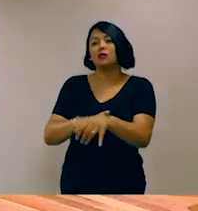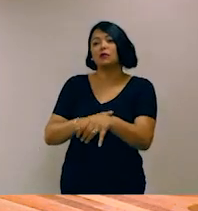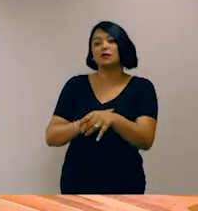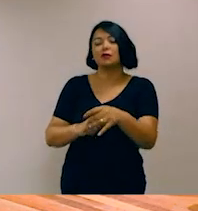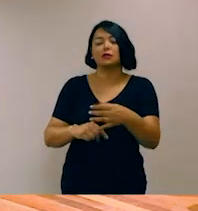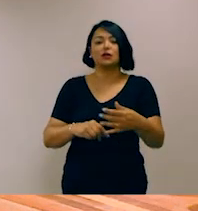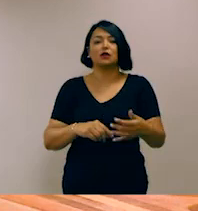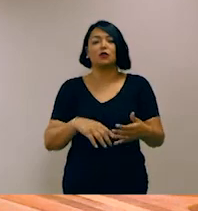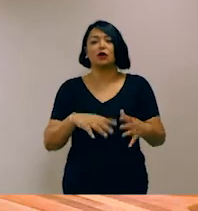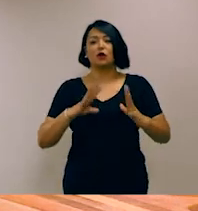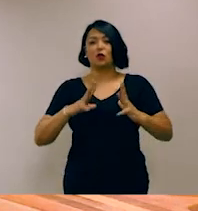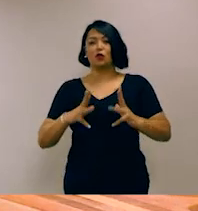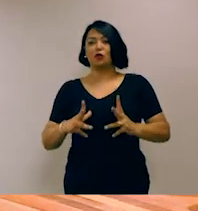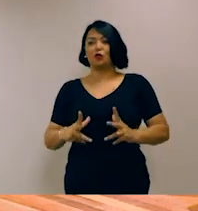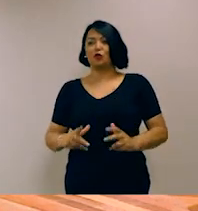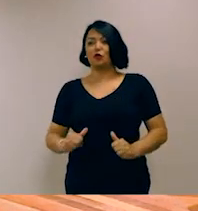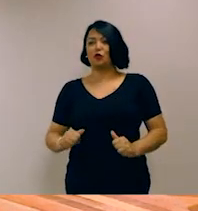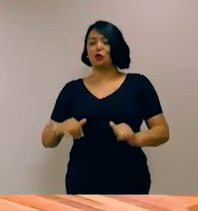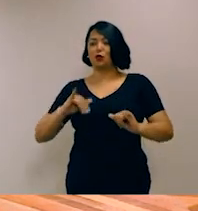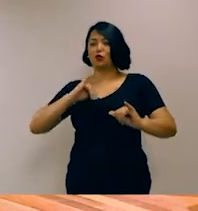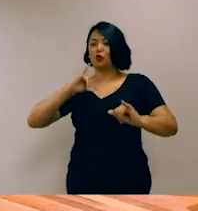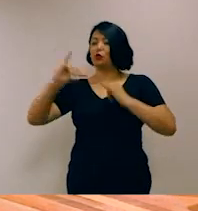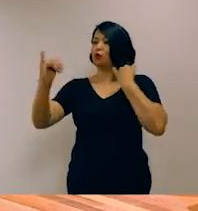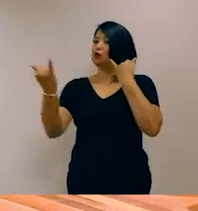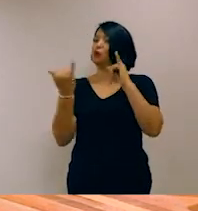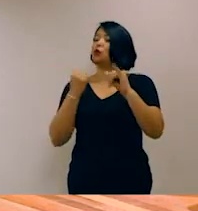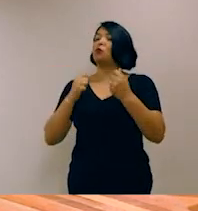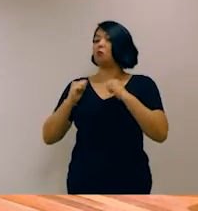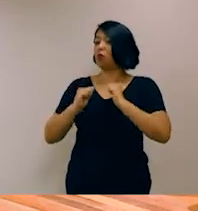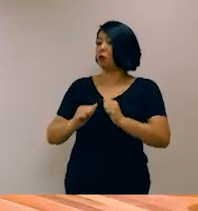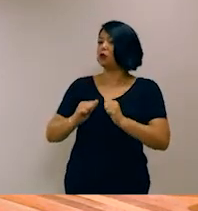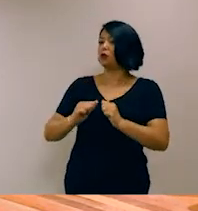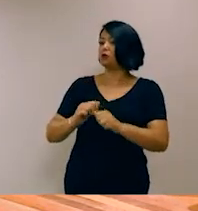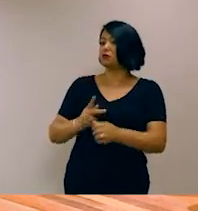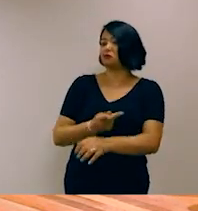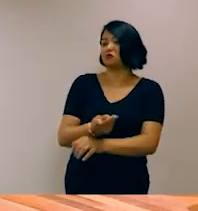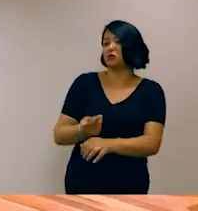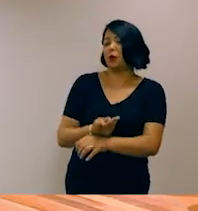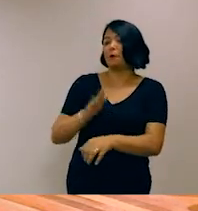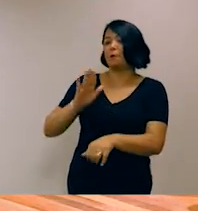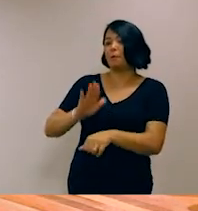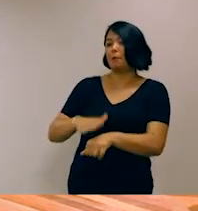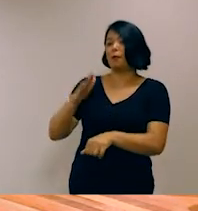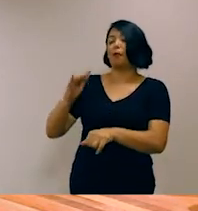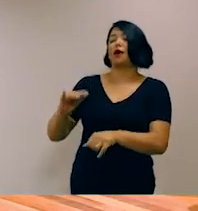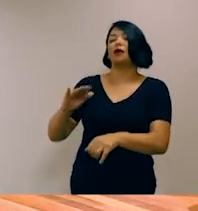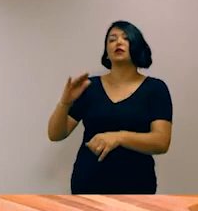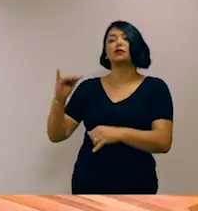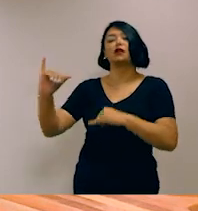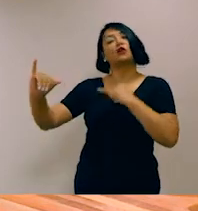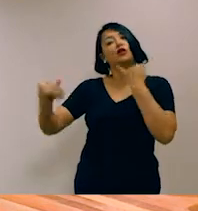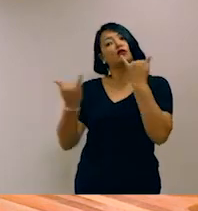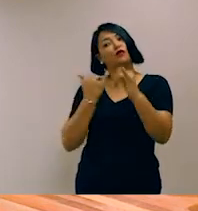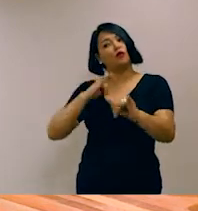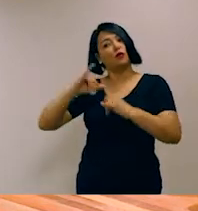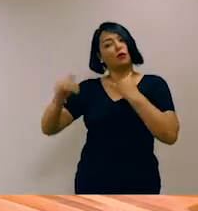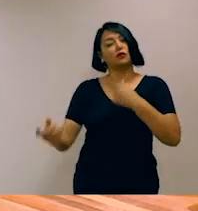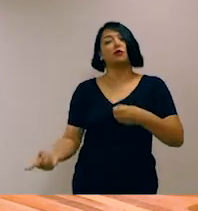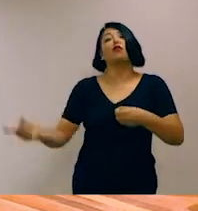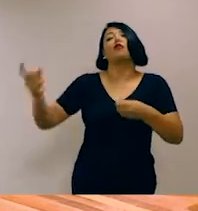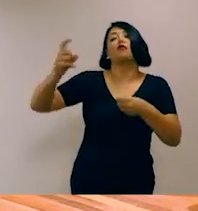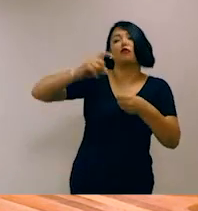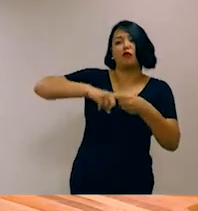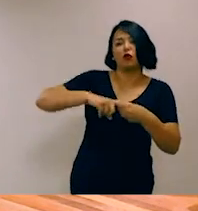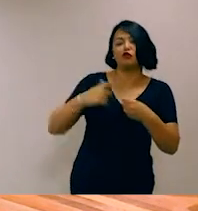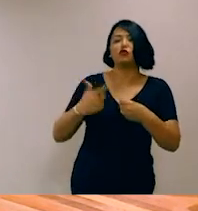data mining, that we're going to have more data for the analysis. And then you can go back